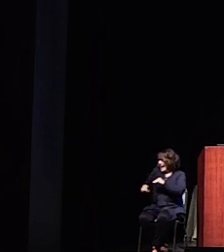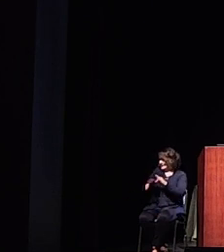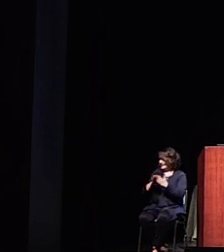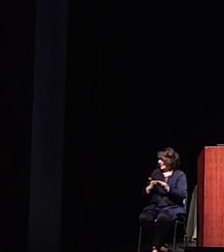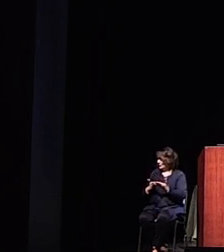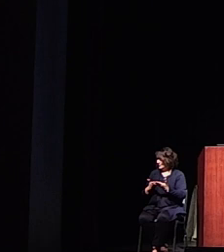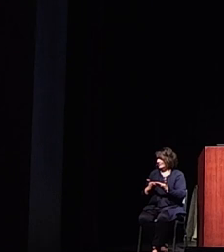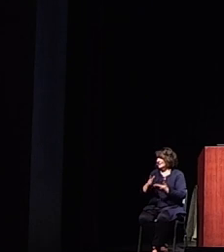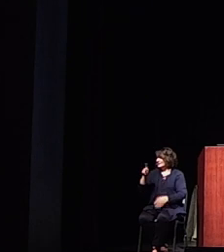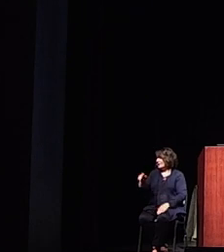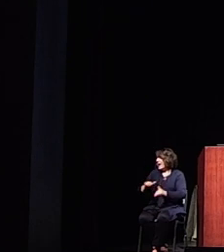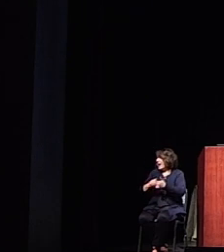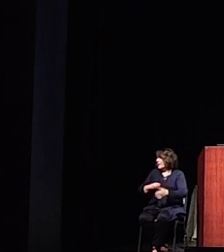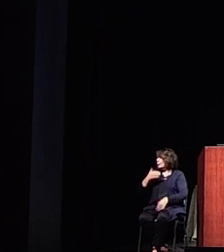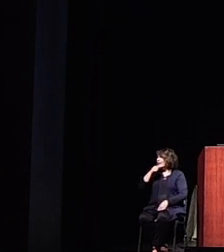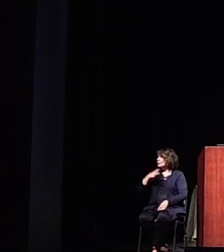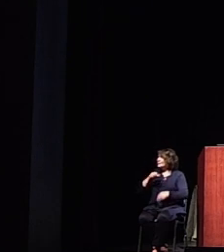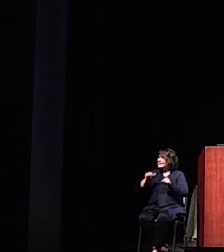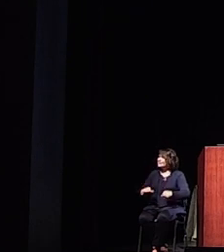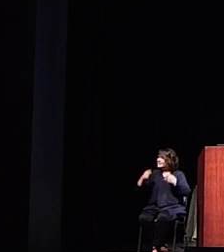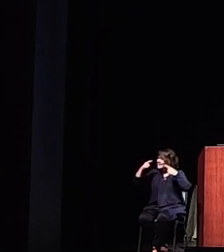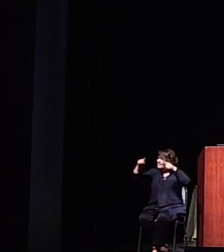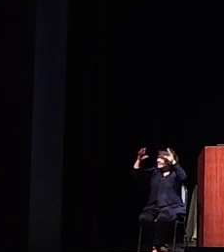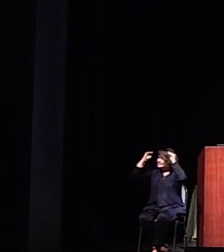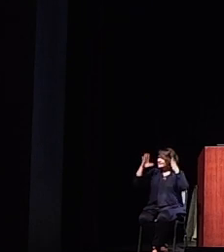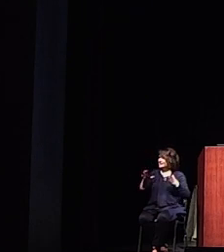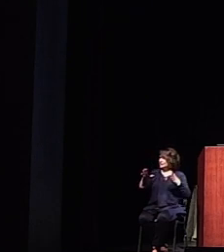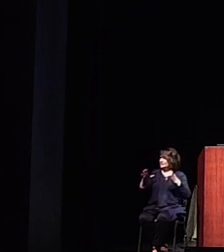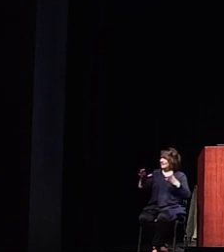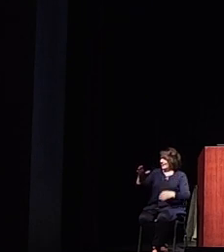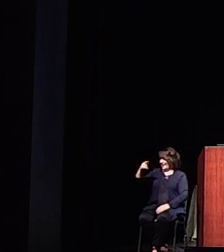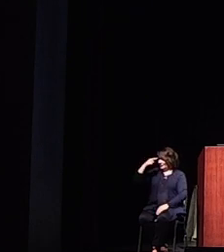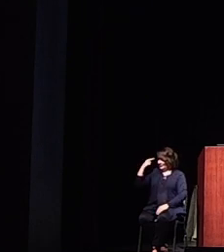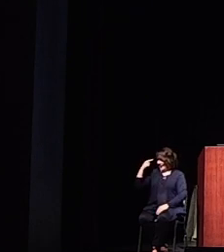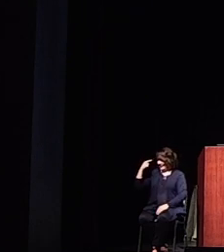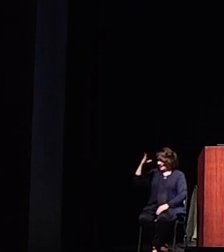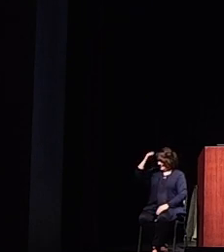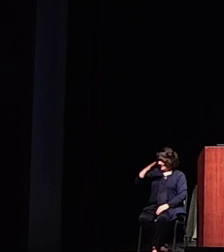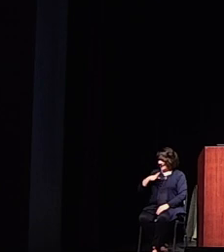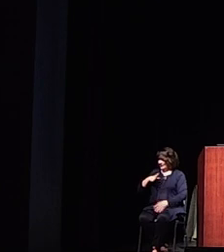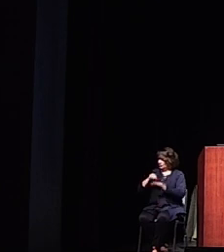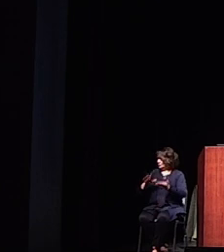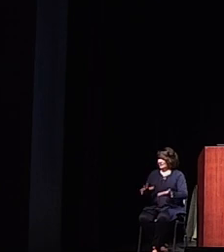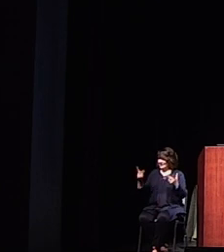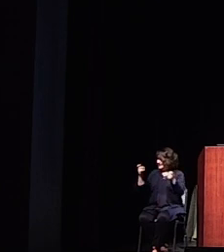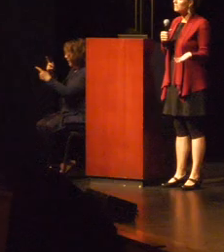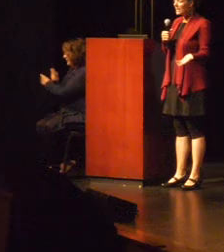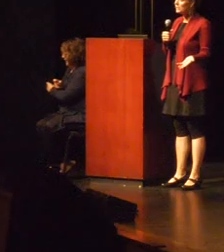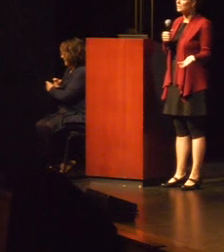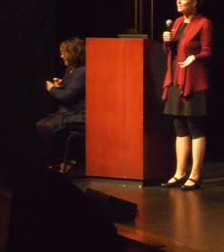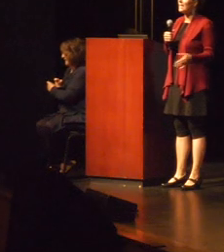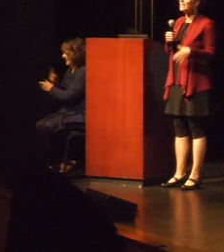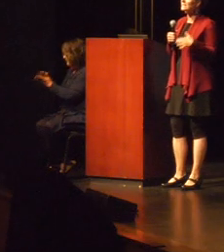of how white women can be effective teachers of black male students is complicated. There are millions